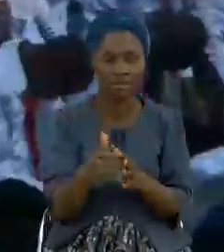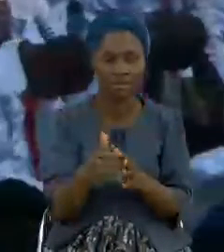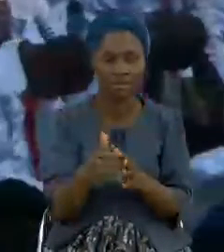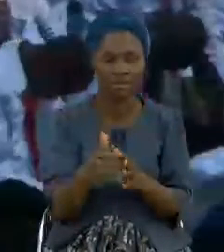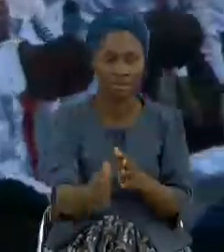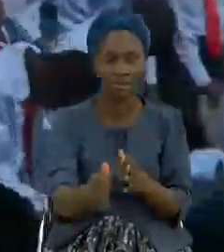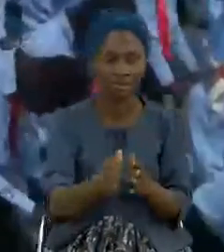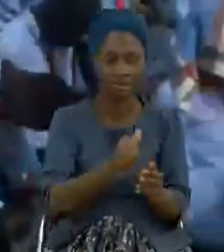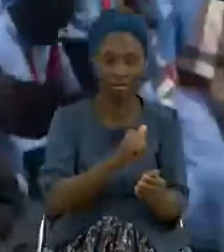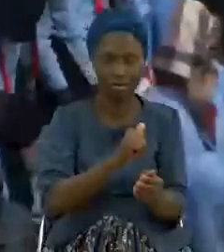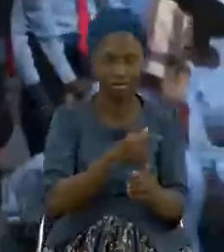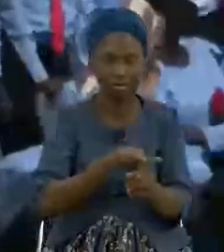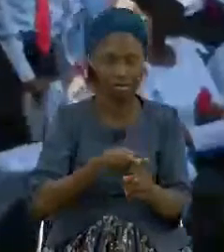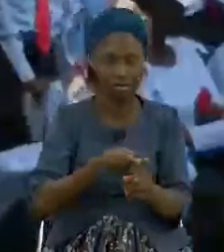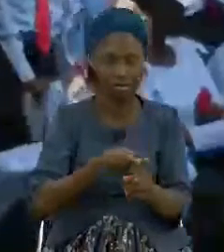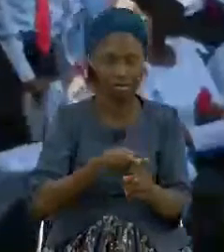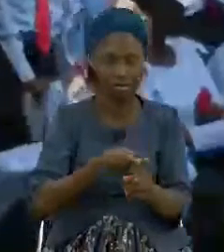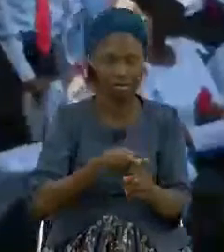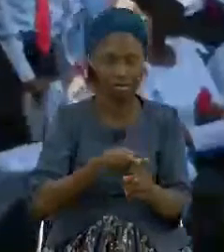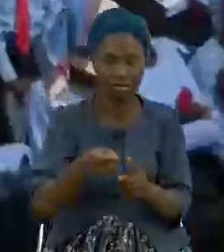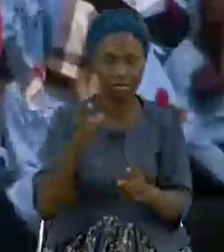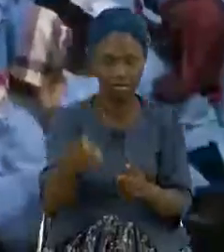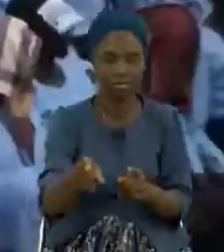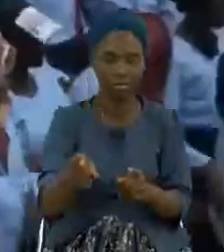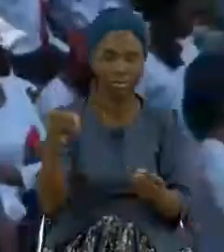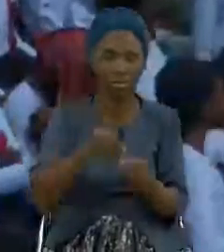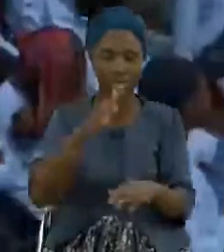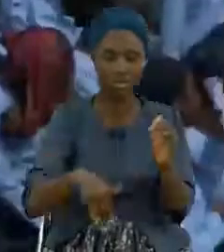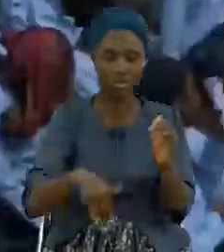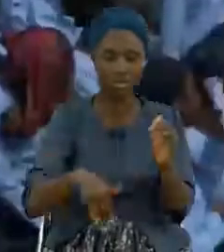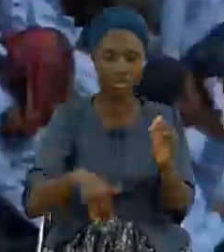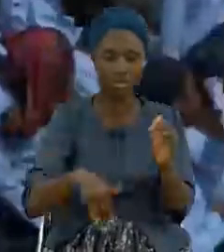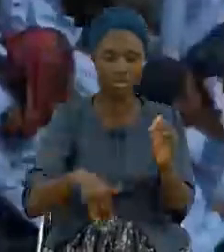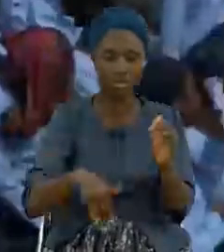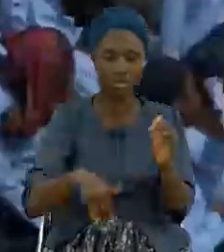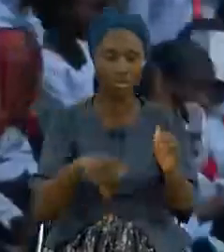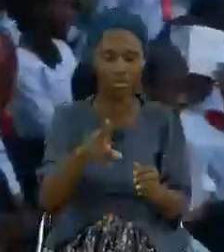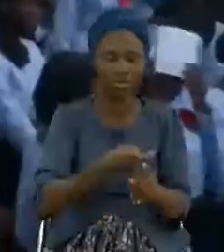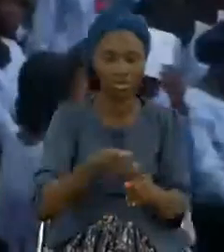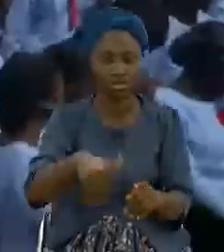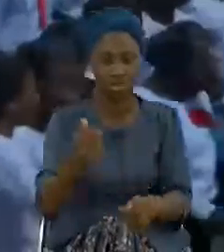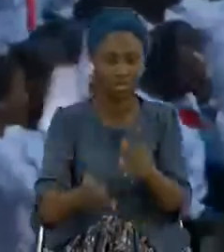more than you injure other people. Self